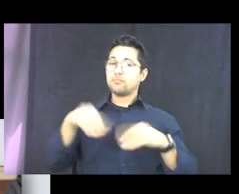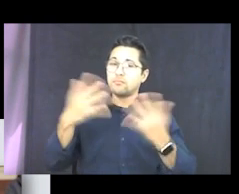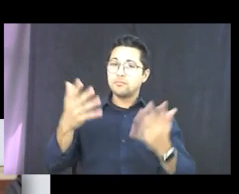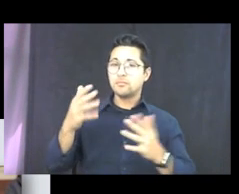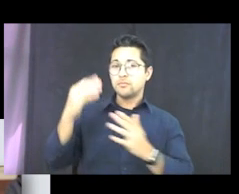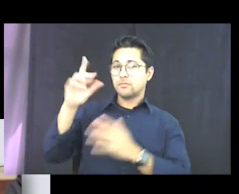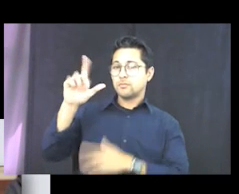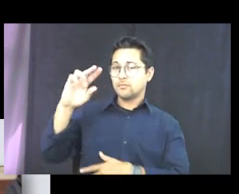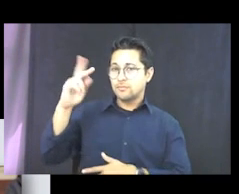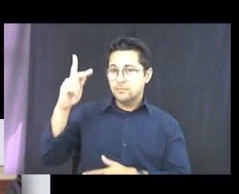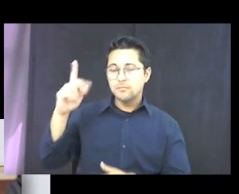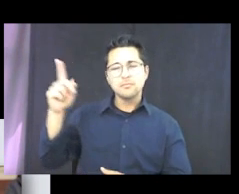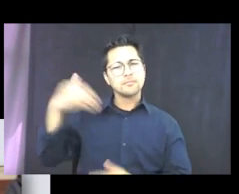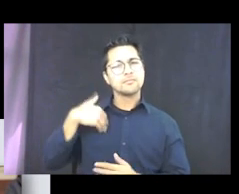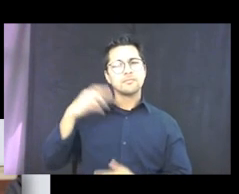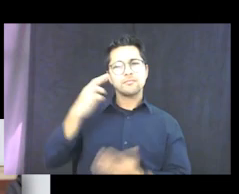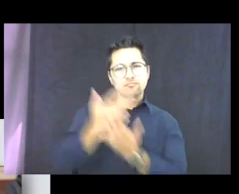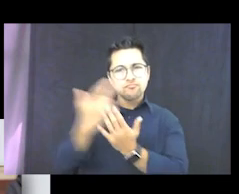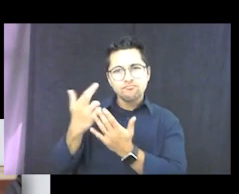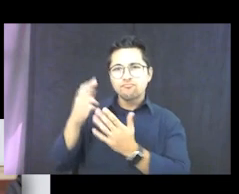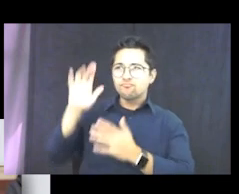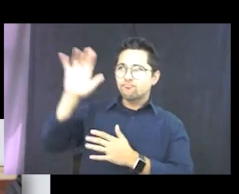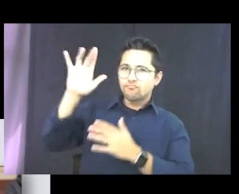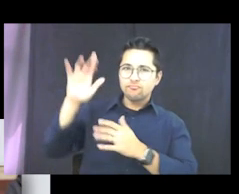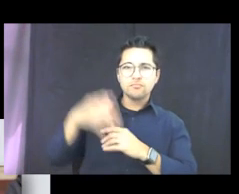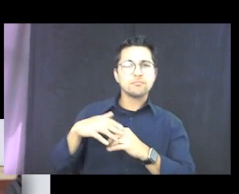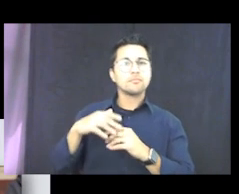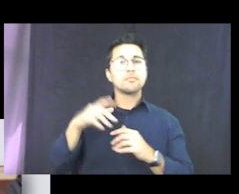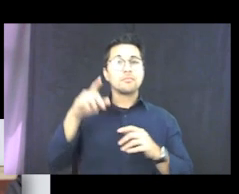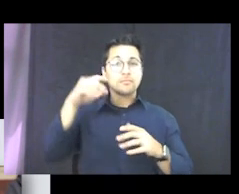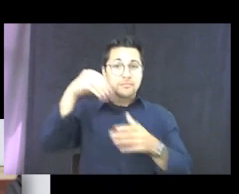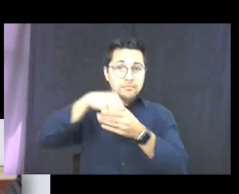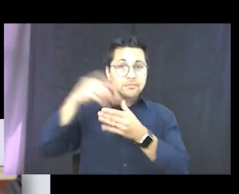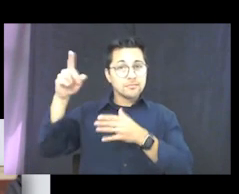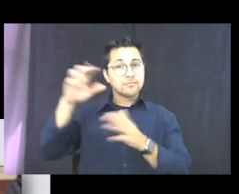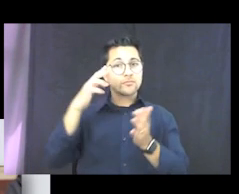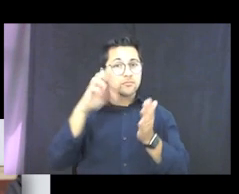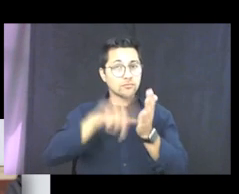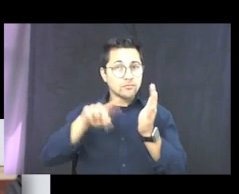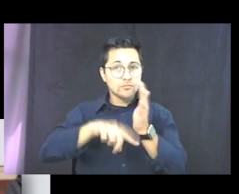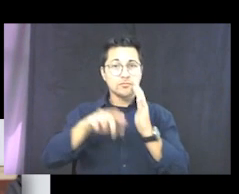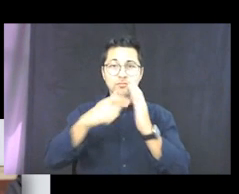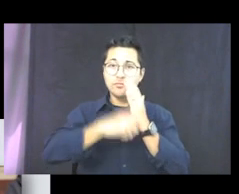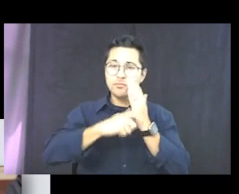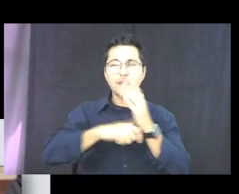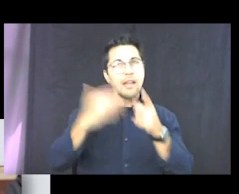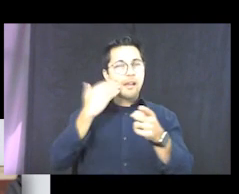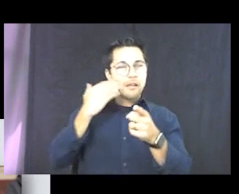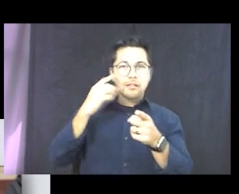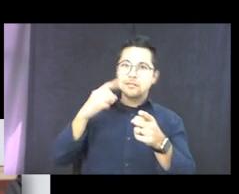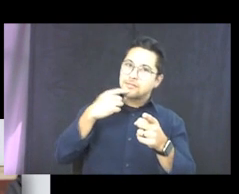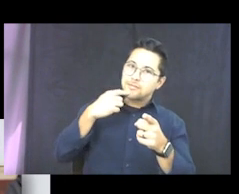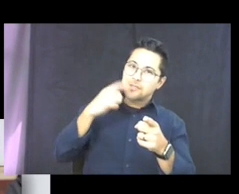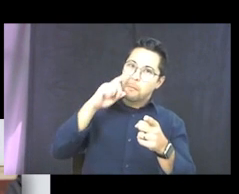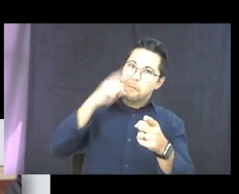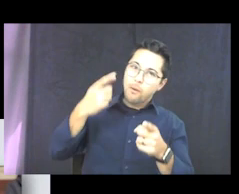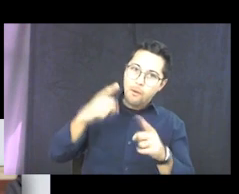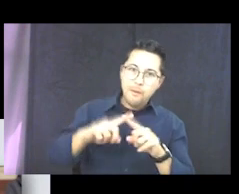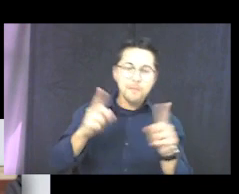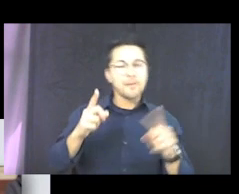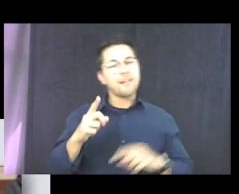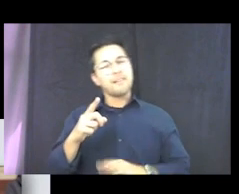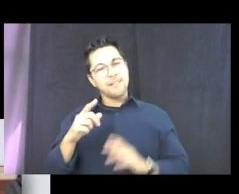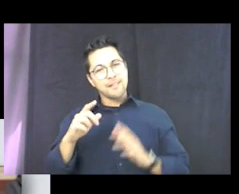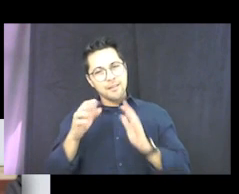with resources, and in those resources is a research article. And I know you're saying boring, but it's important for us to